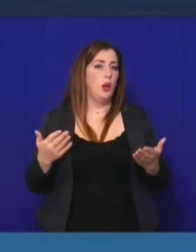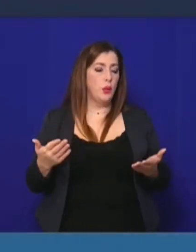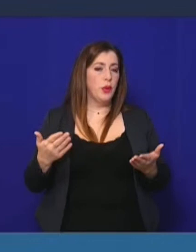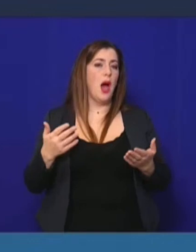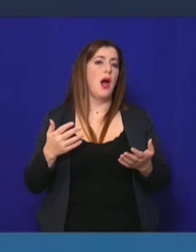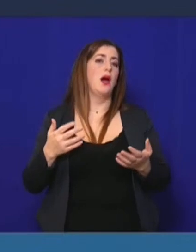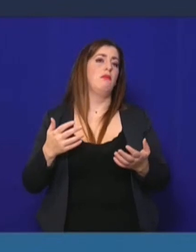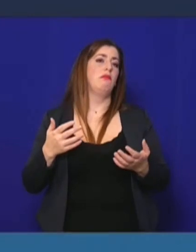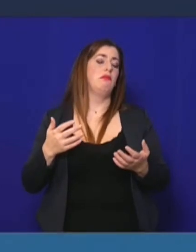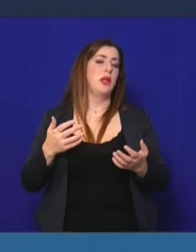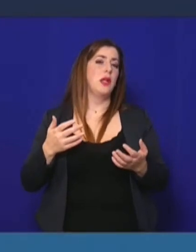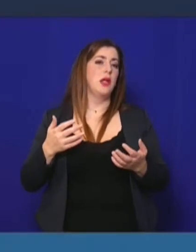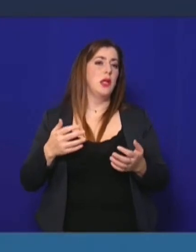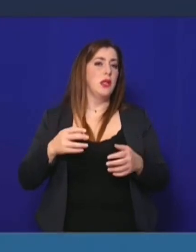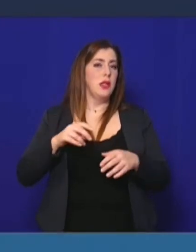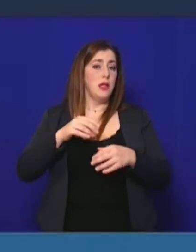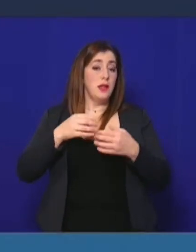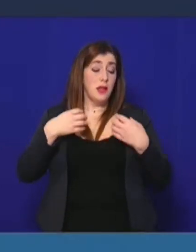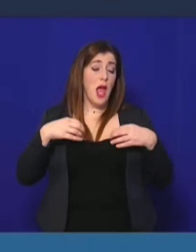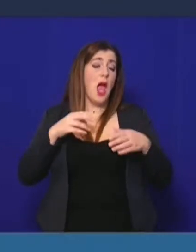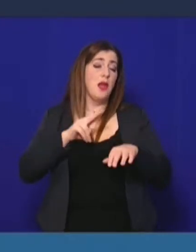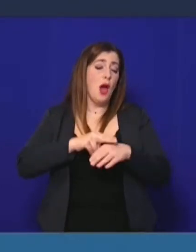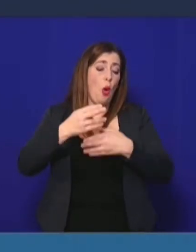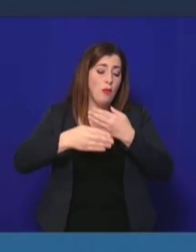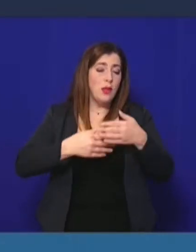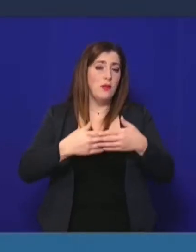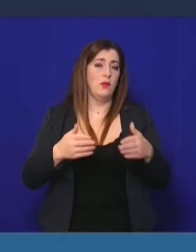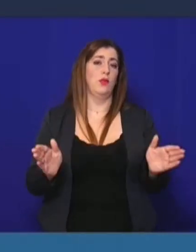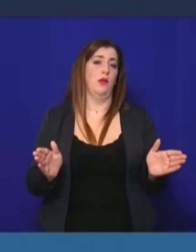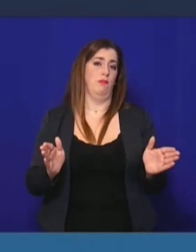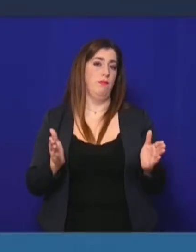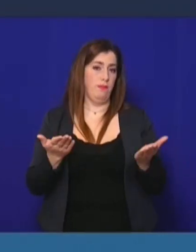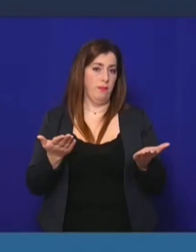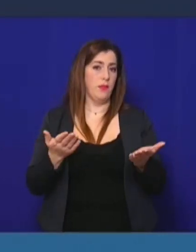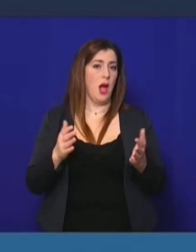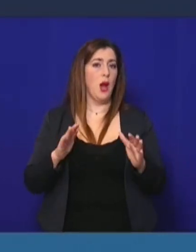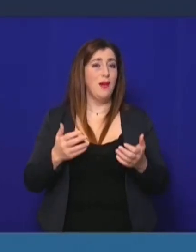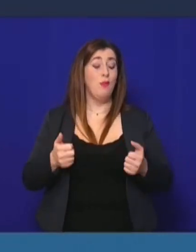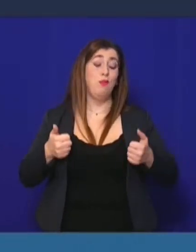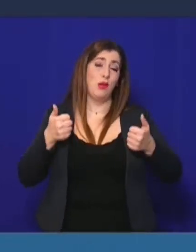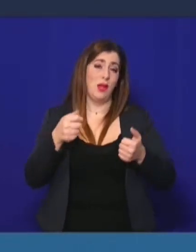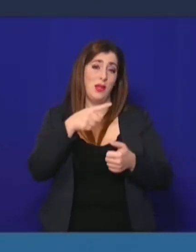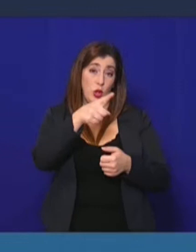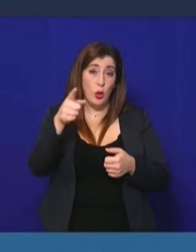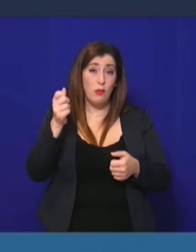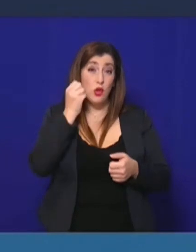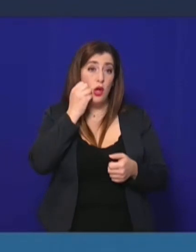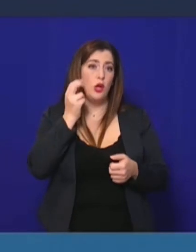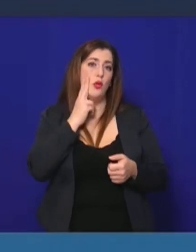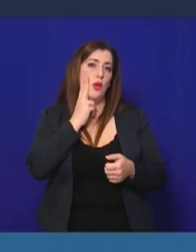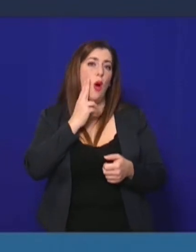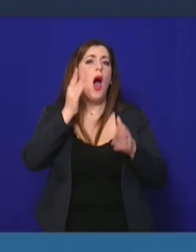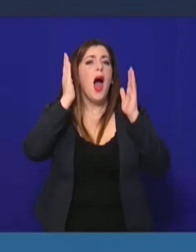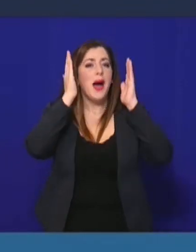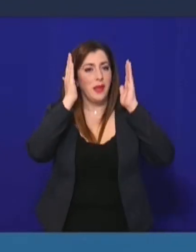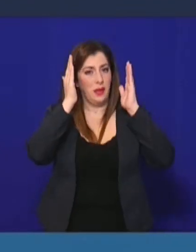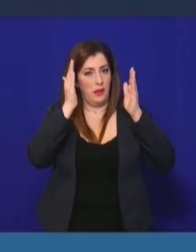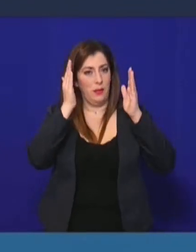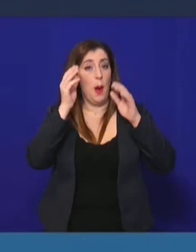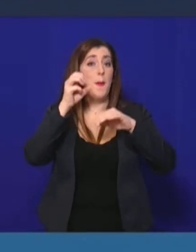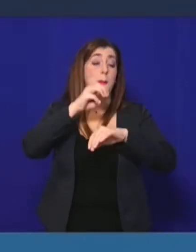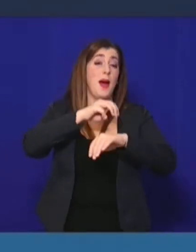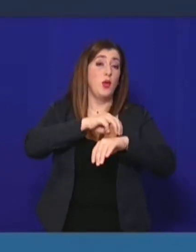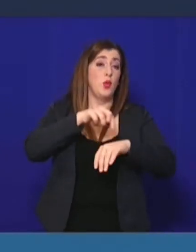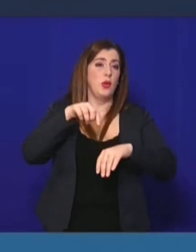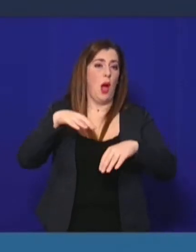l-istess riżultati. L-appell jiġi min-naħa tiegħi hawnhekk mill-ġenituri li anka matul dawn il-holidays jew ukoll